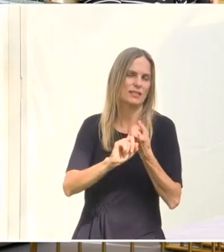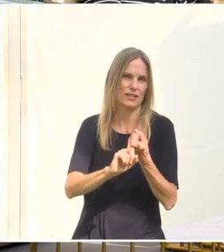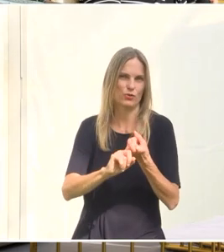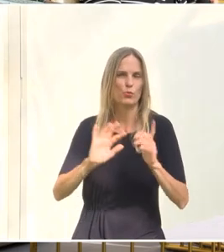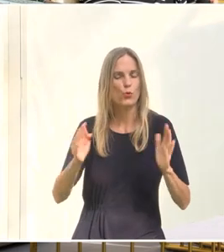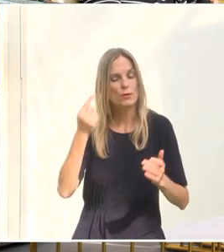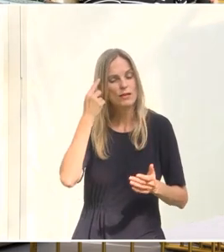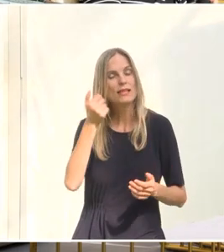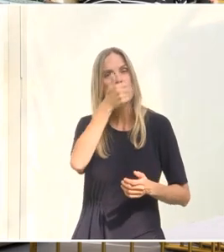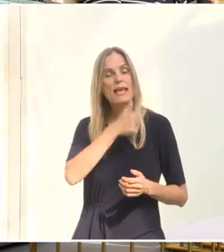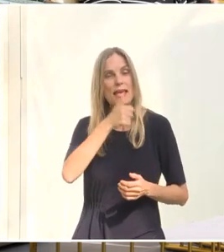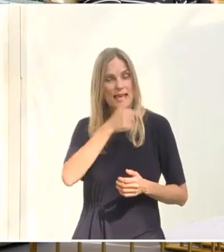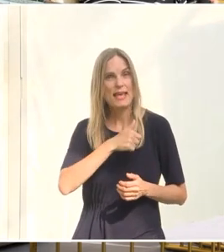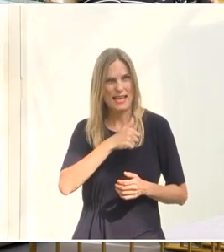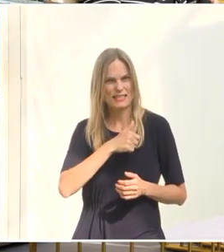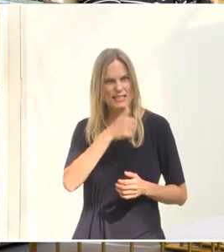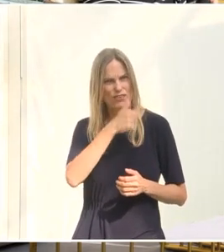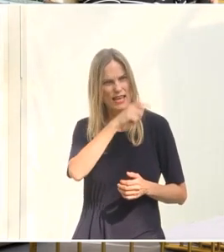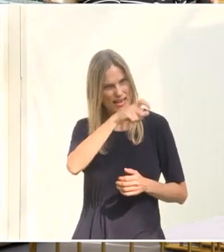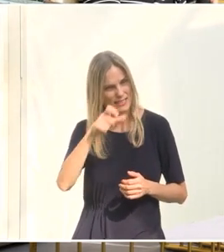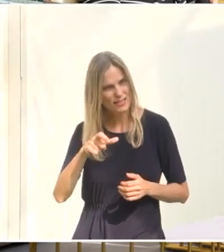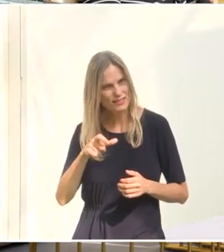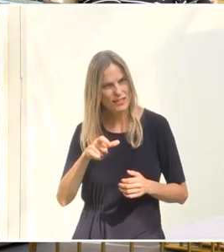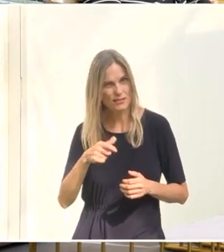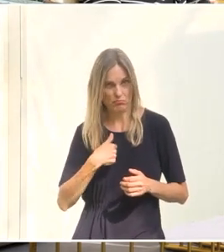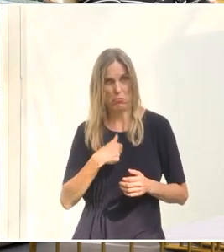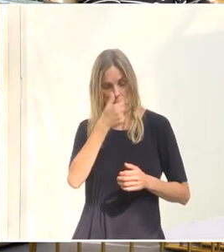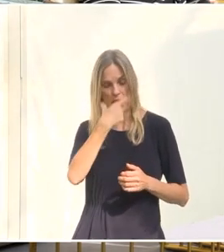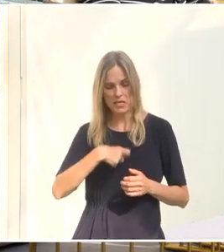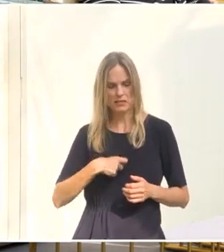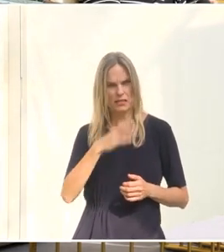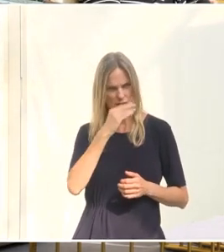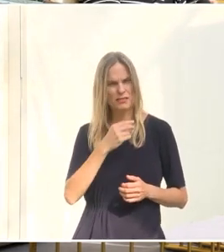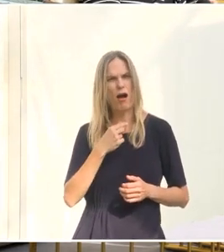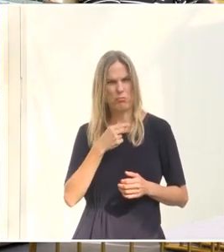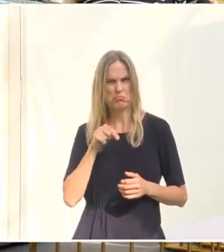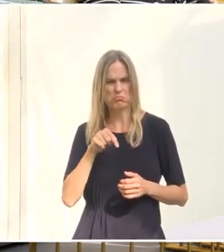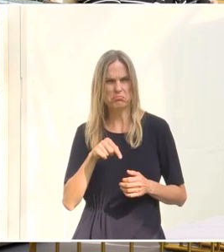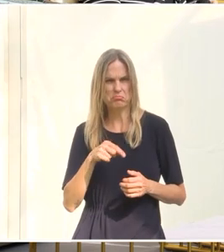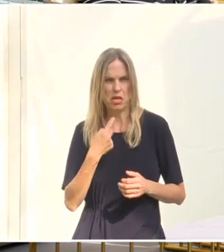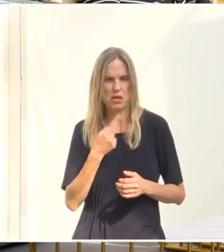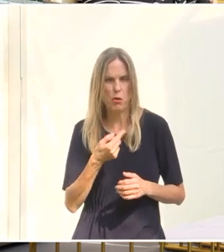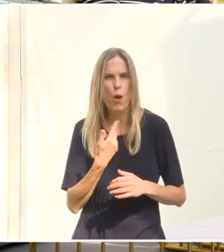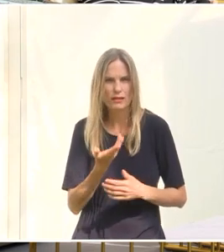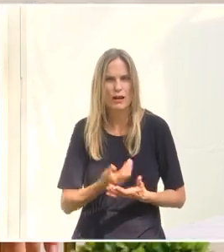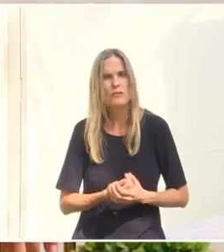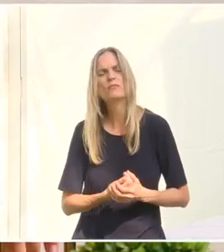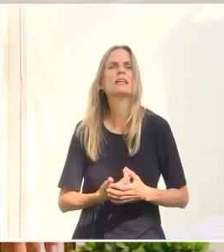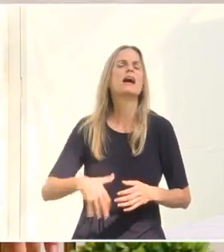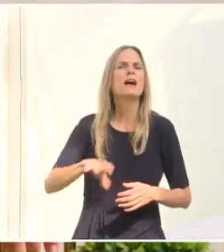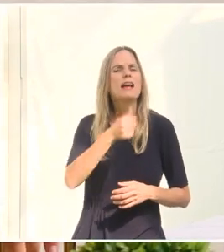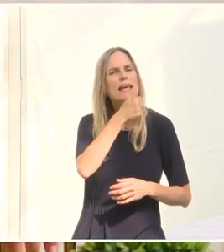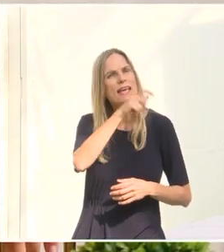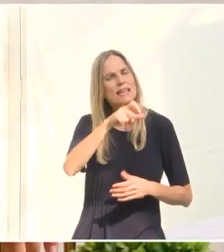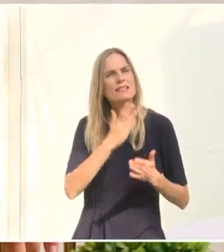about Estonian, because I can talk about I'm the Estonian, we always wanna find the roots from the Estonia, because this gives us